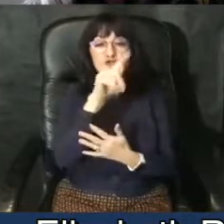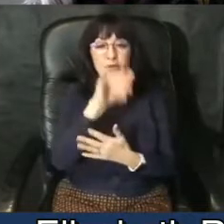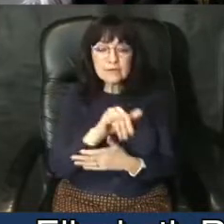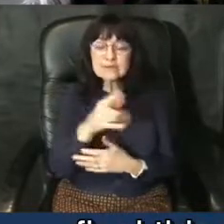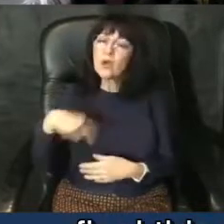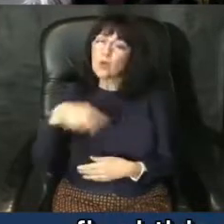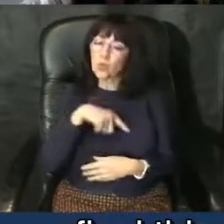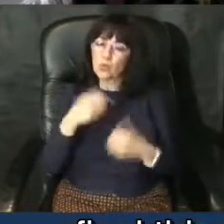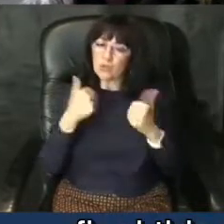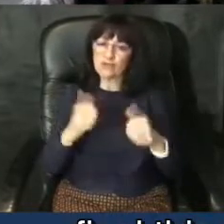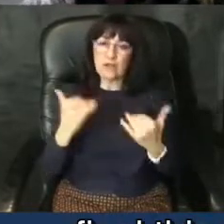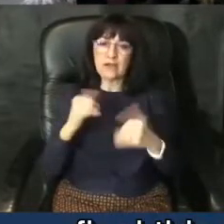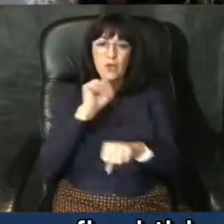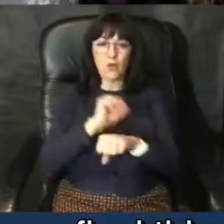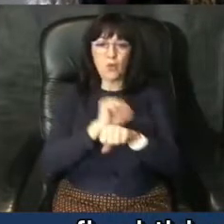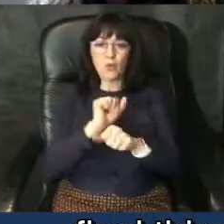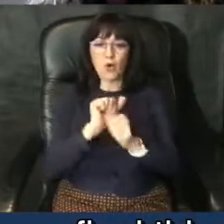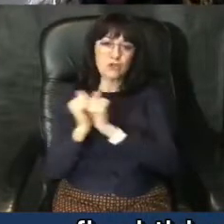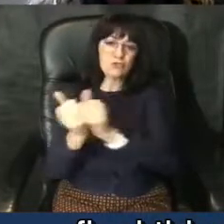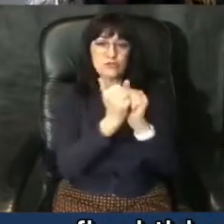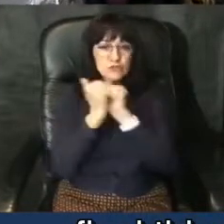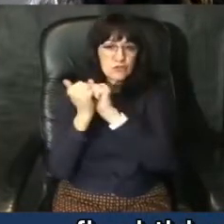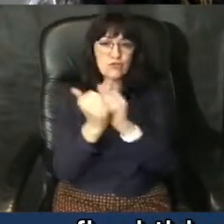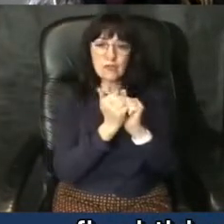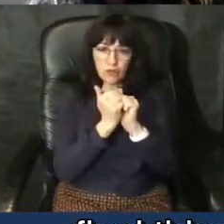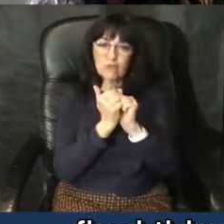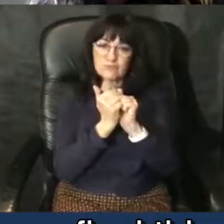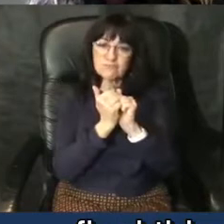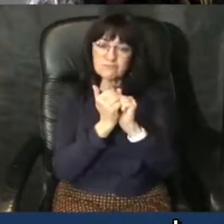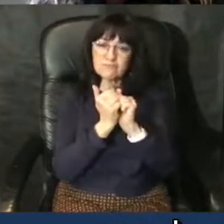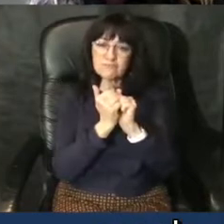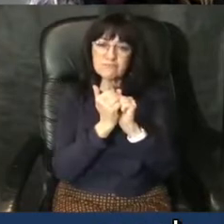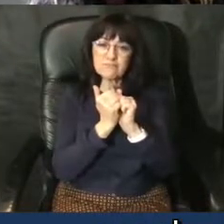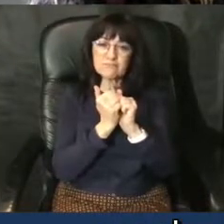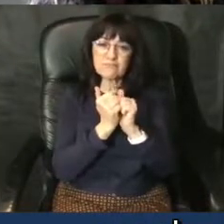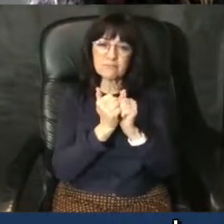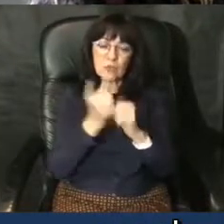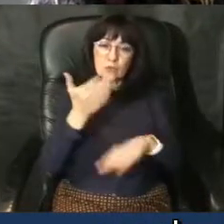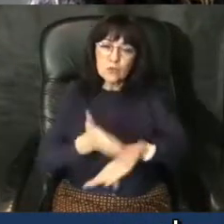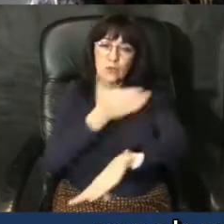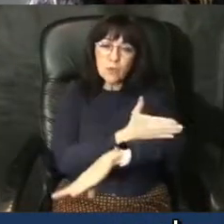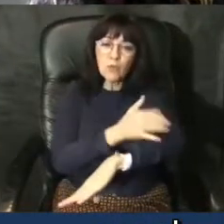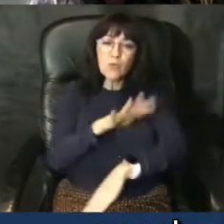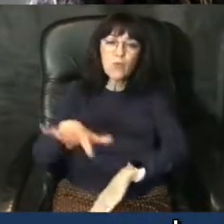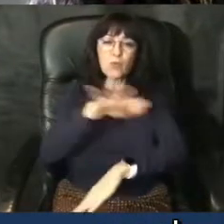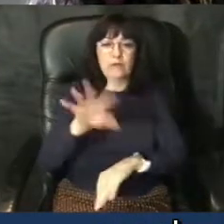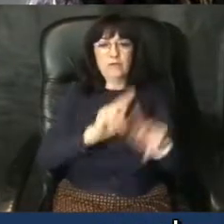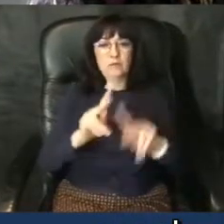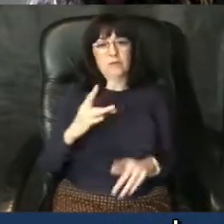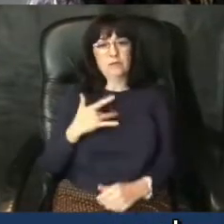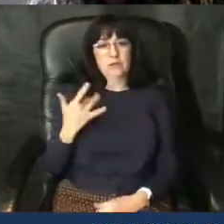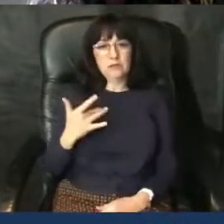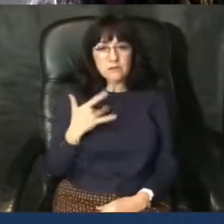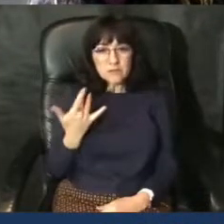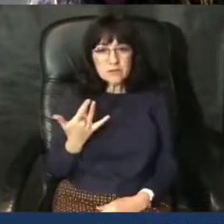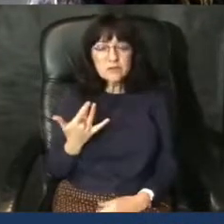around this. And the final thing I'll share with you, Dr. Rattay, is we want others to speak up, whether it's our stakeholders in our